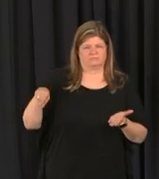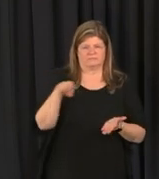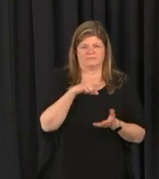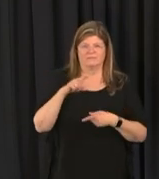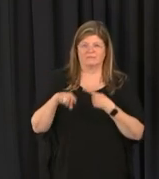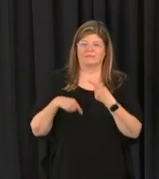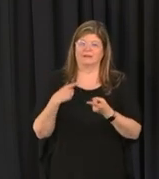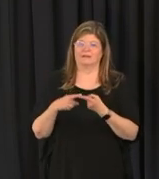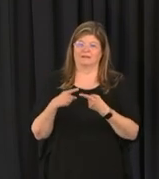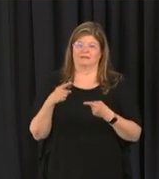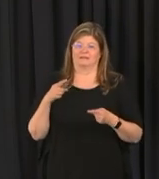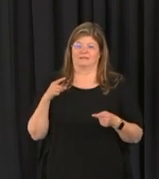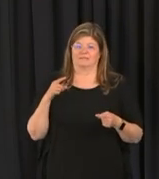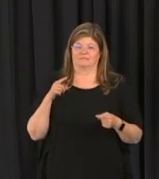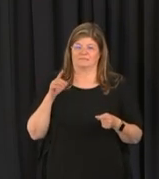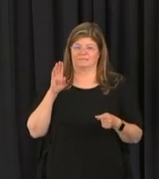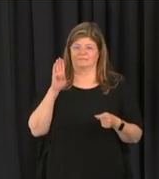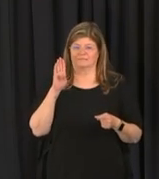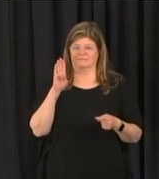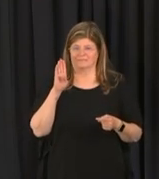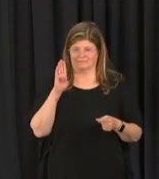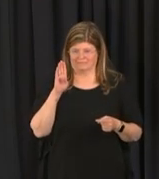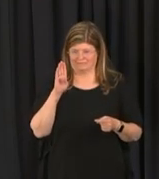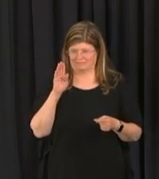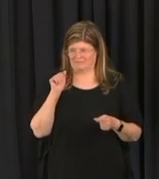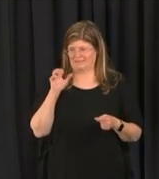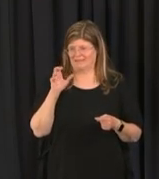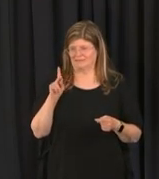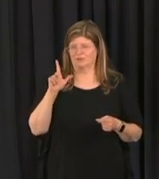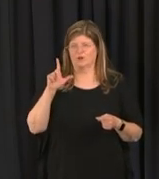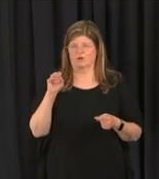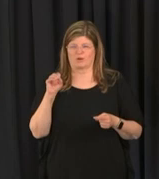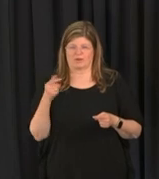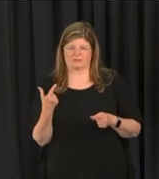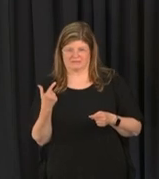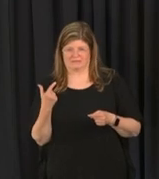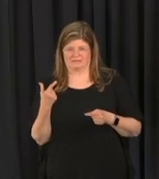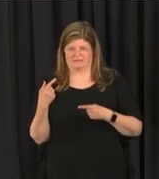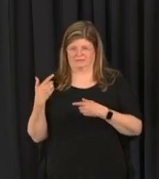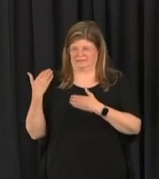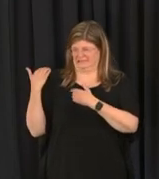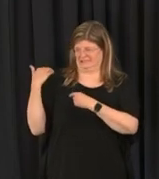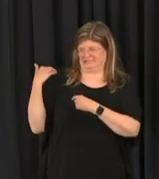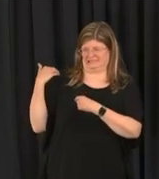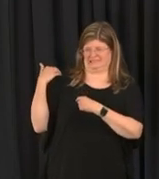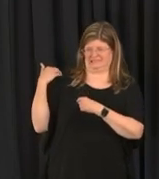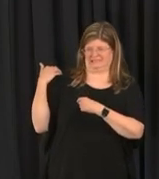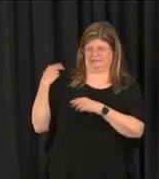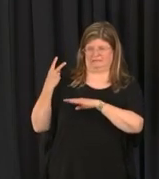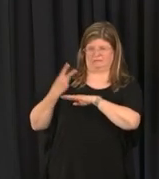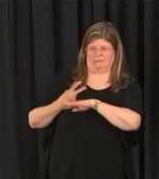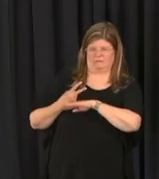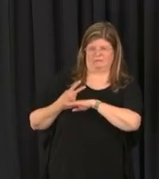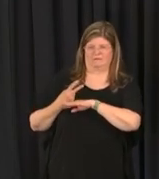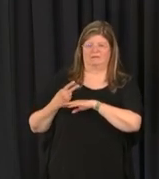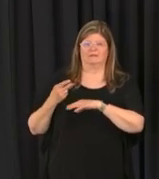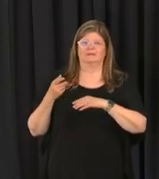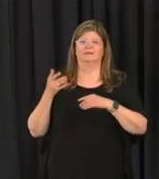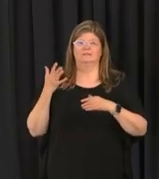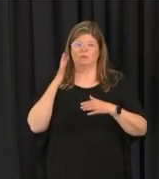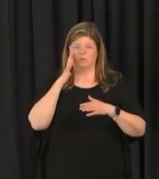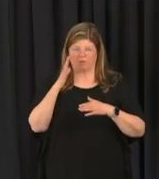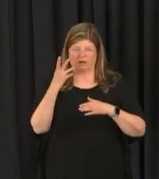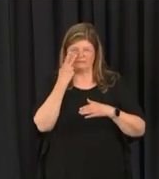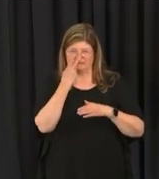a backlog that was reported, I think yesterday or 2 days ago, that will appear in the